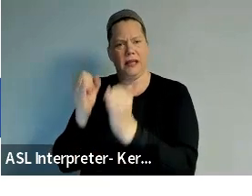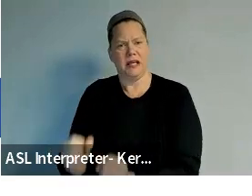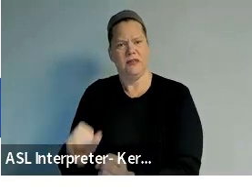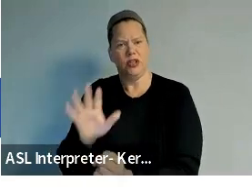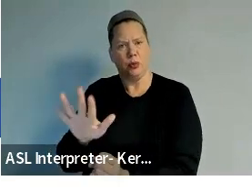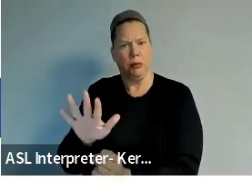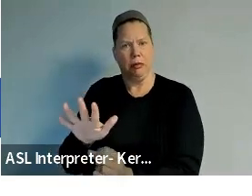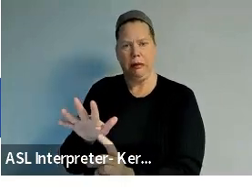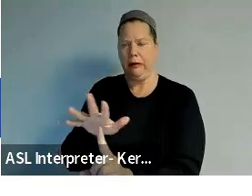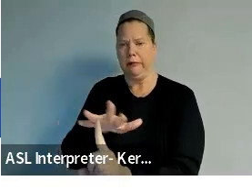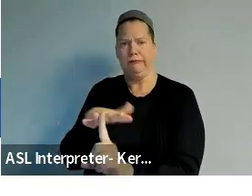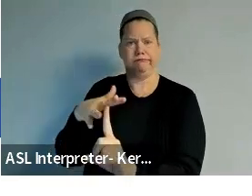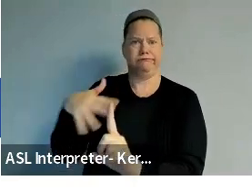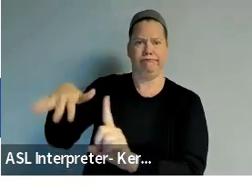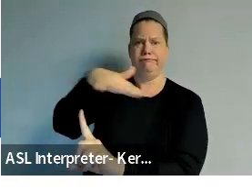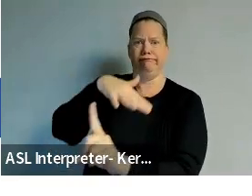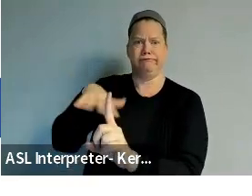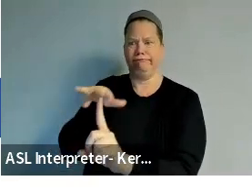screen.